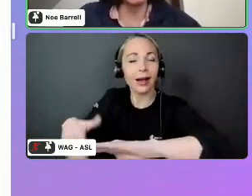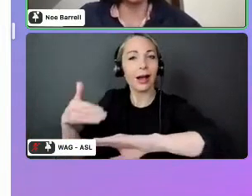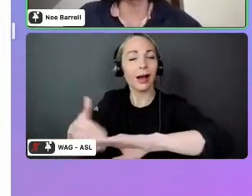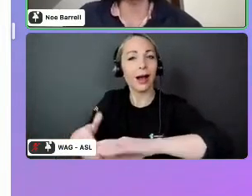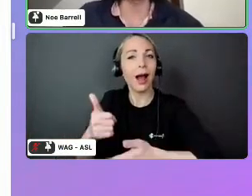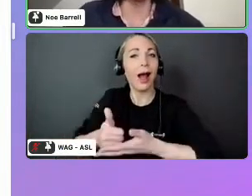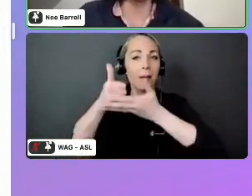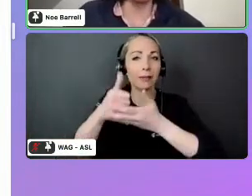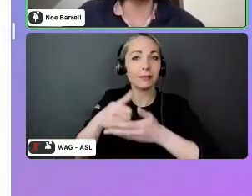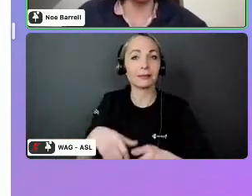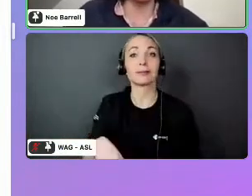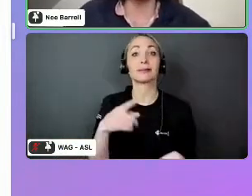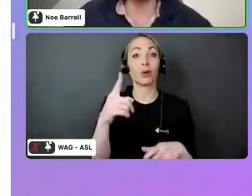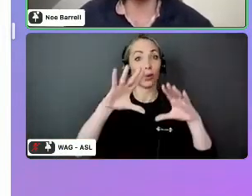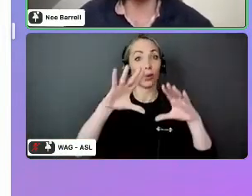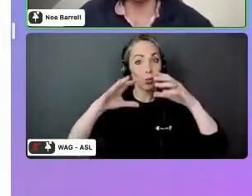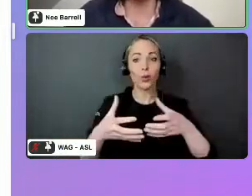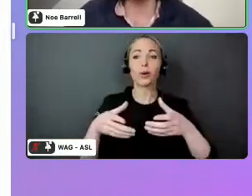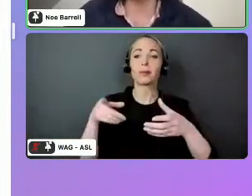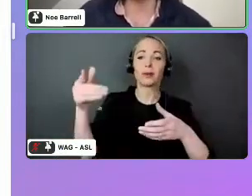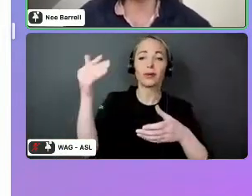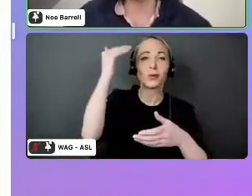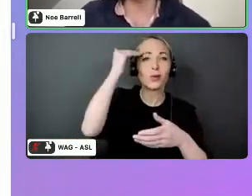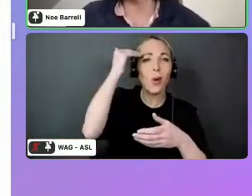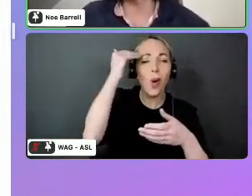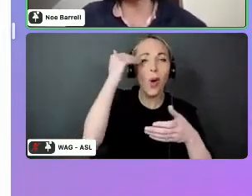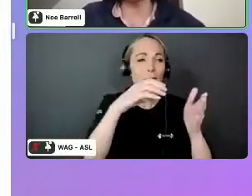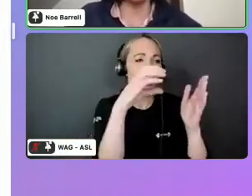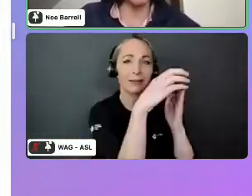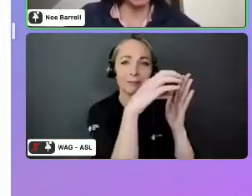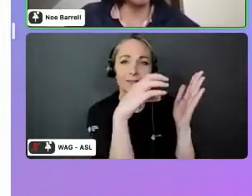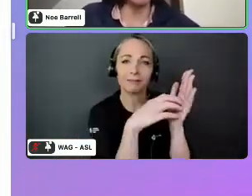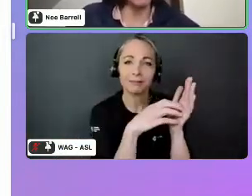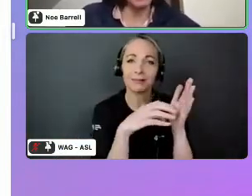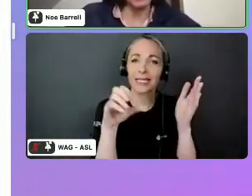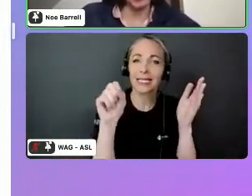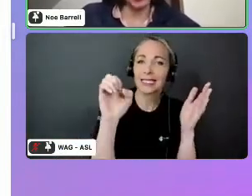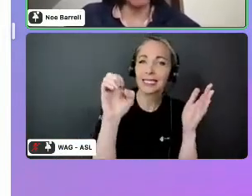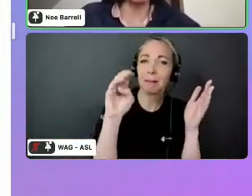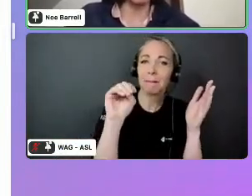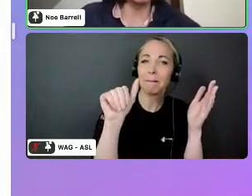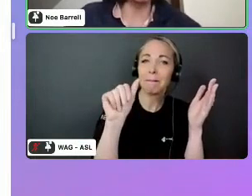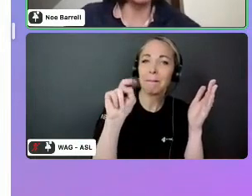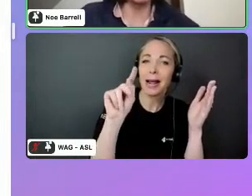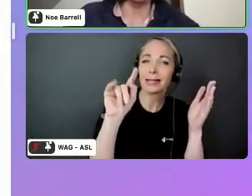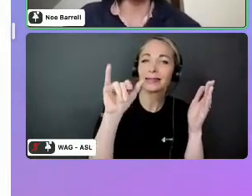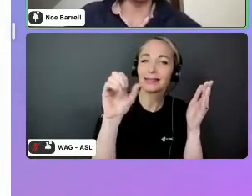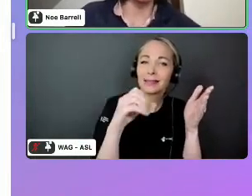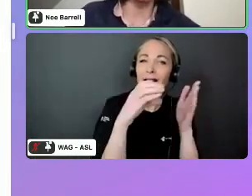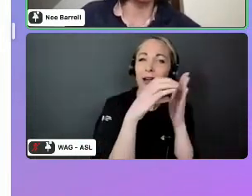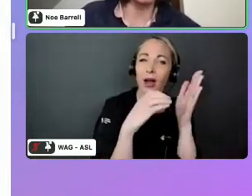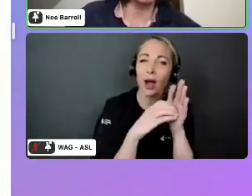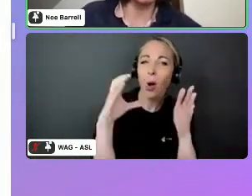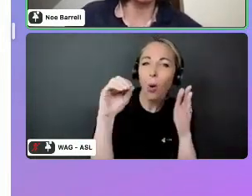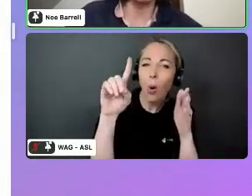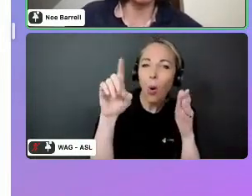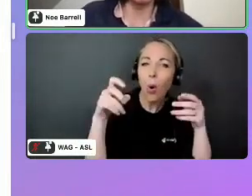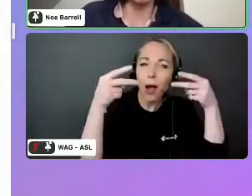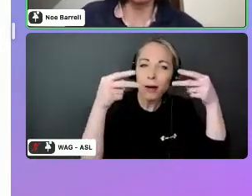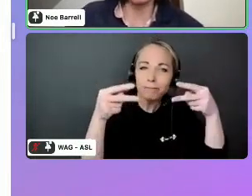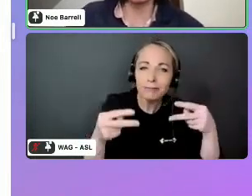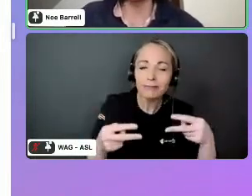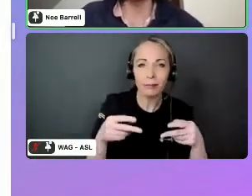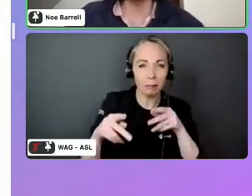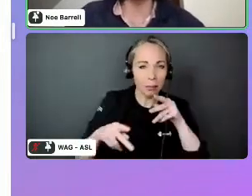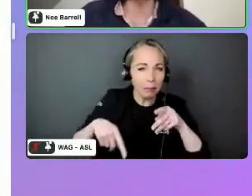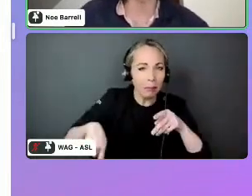semantics, and they verify the accuracy and integrity of every single data point that we have. And we also use some unsupervised machine learning